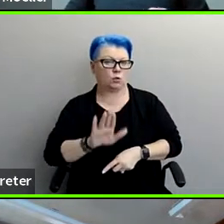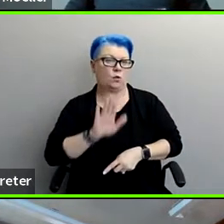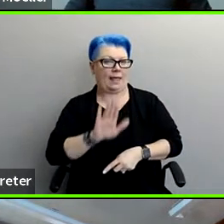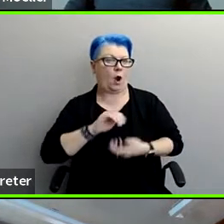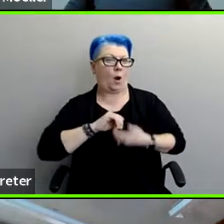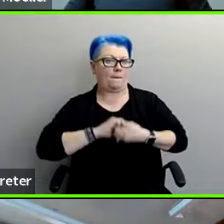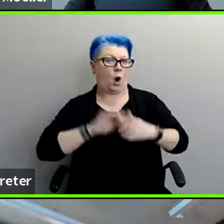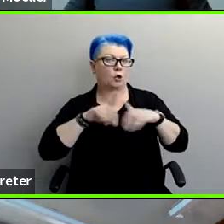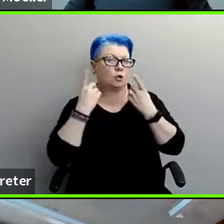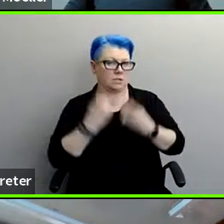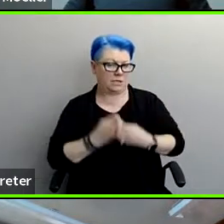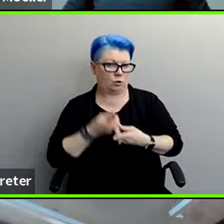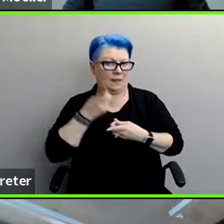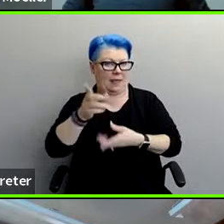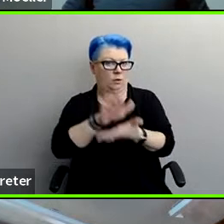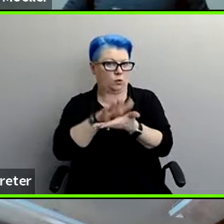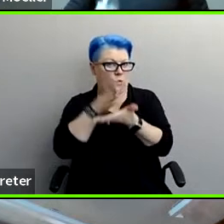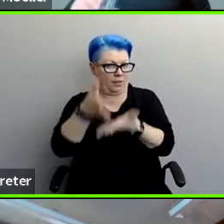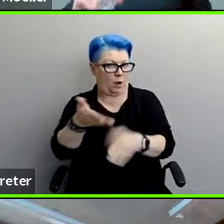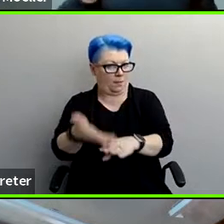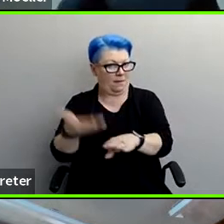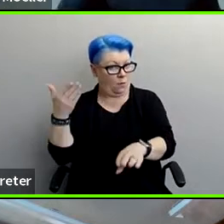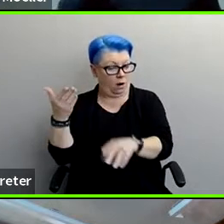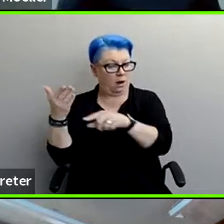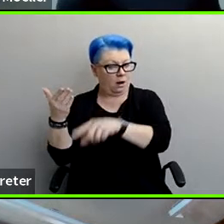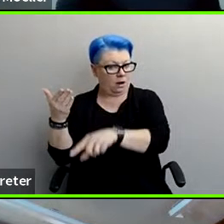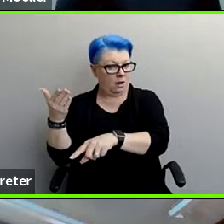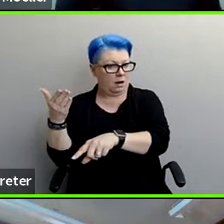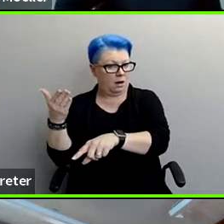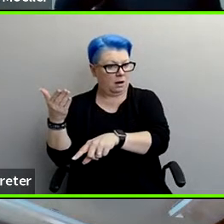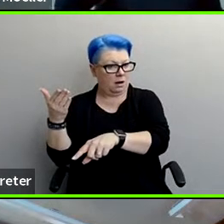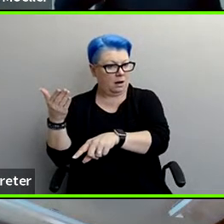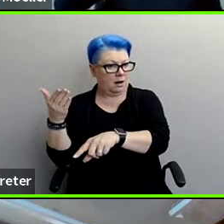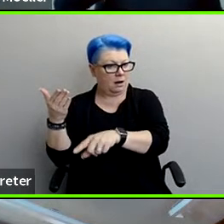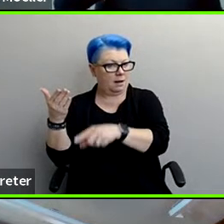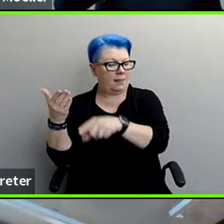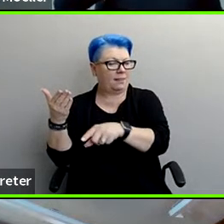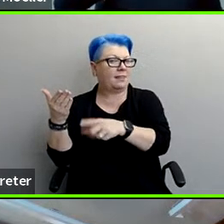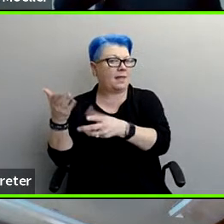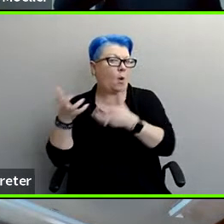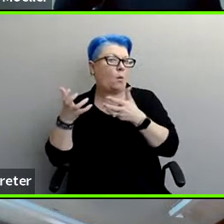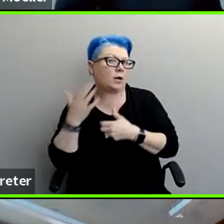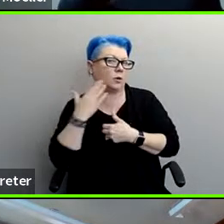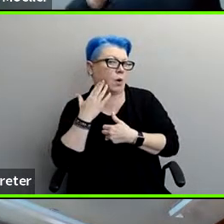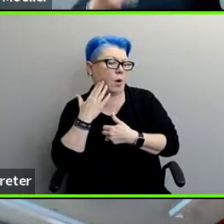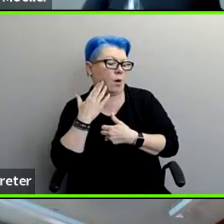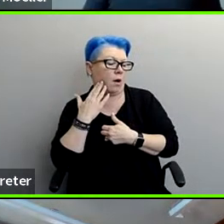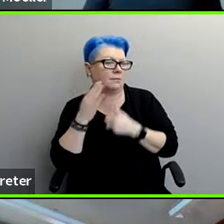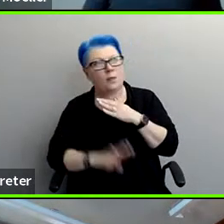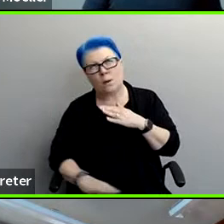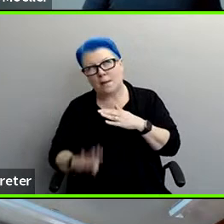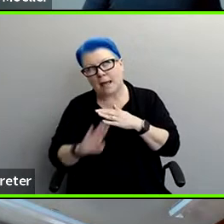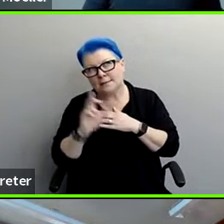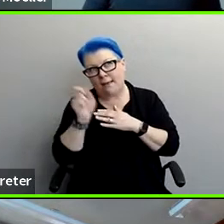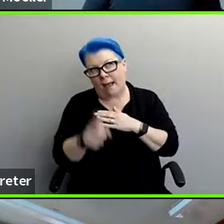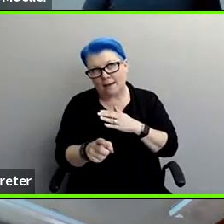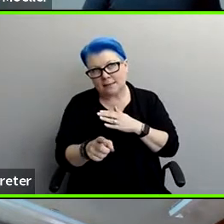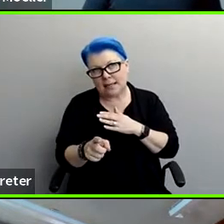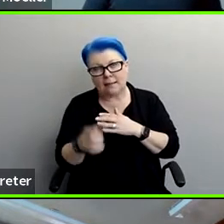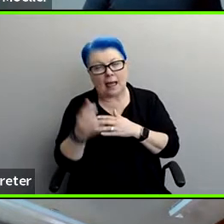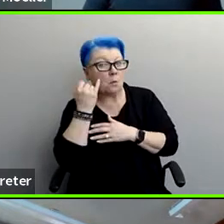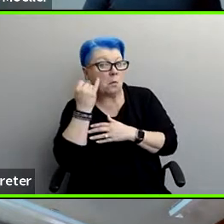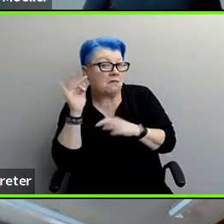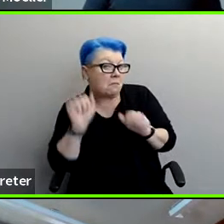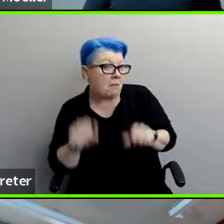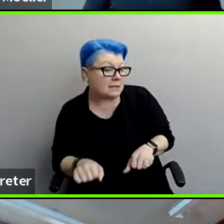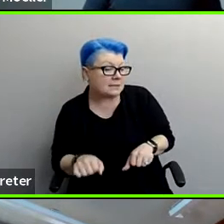there prior to the pandemic starting, were there prior, that they're wanting to know, basically asking hypothetically and trying to find